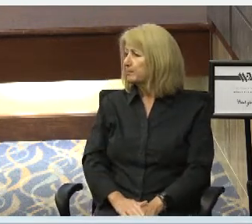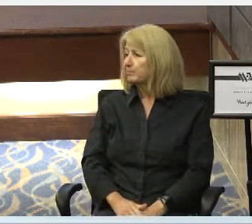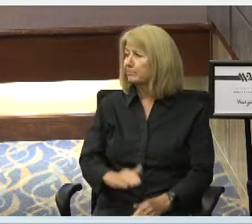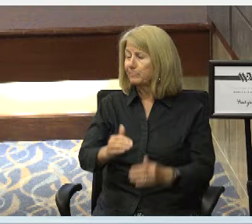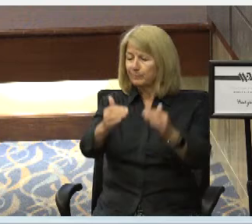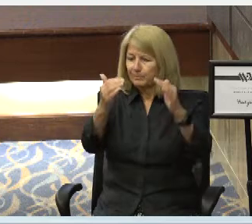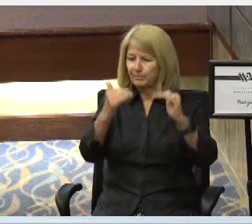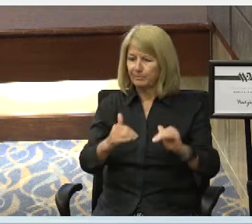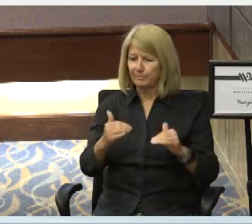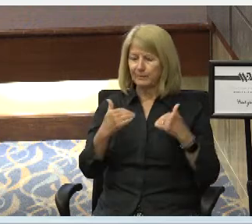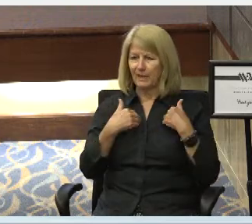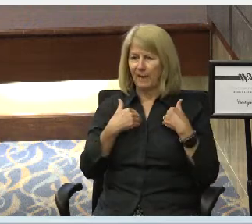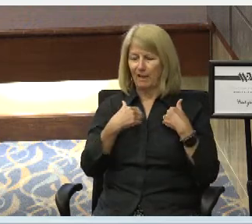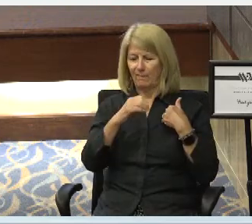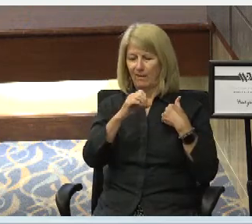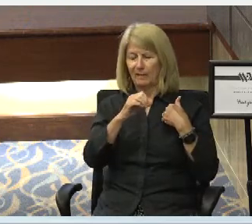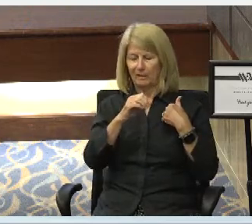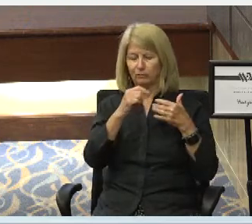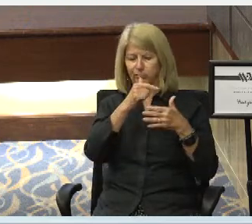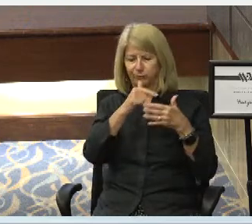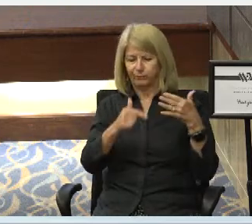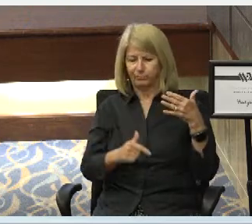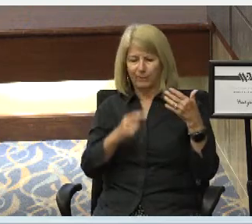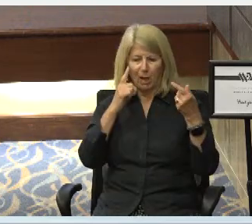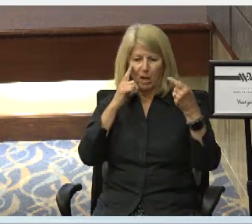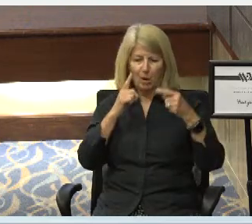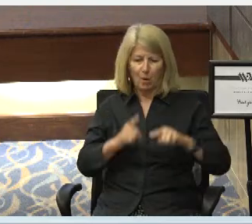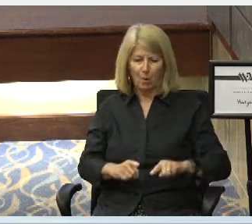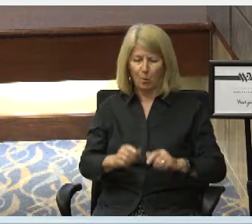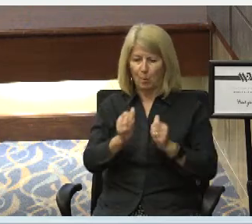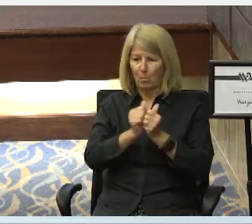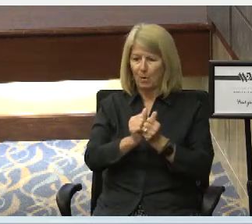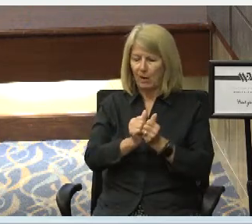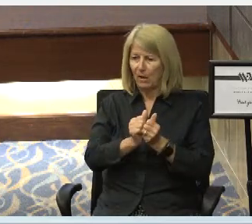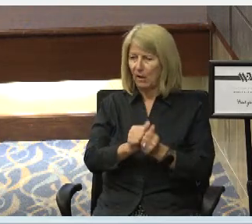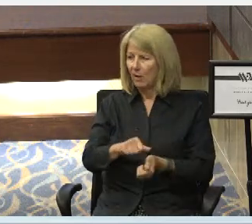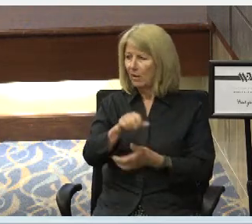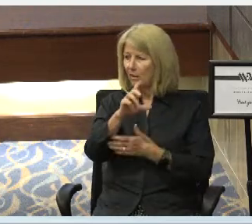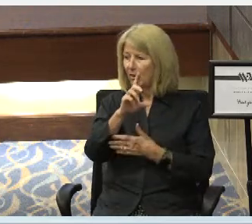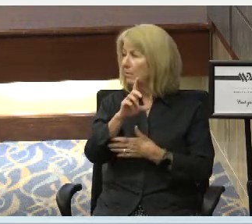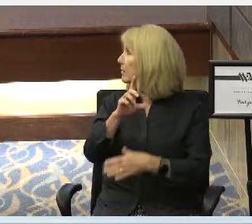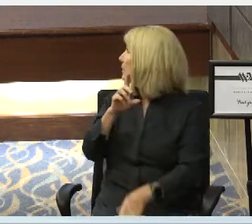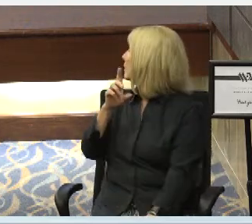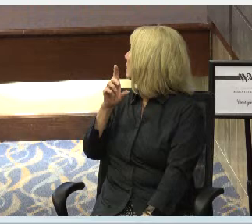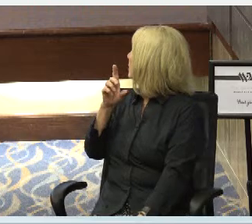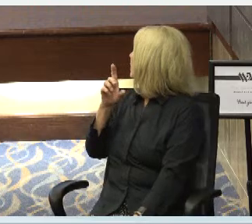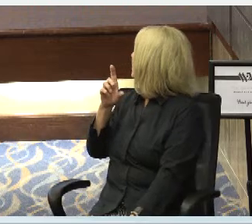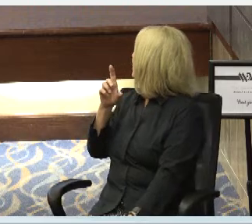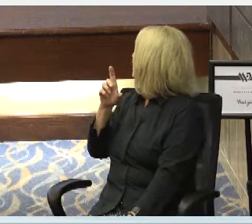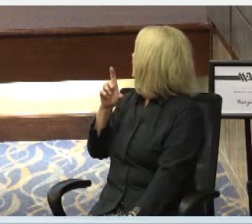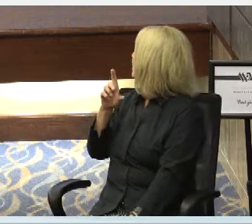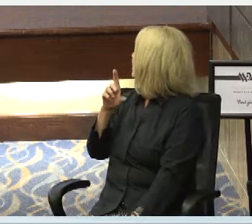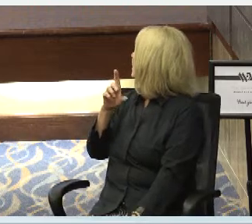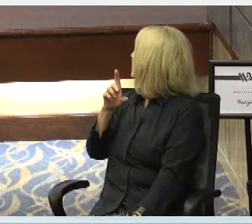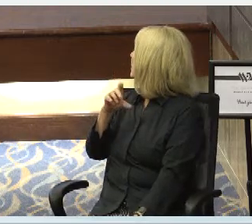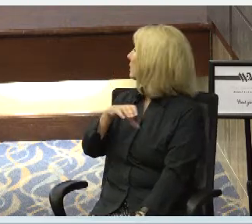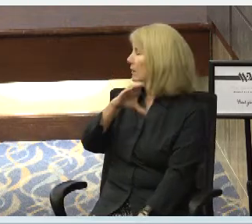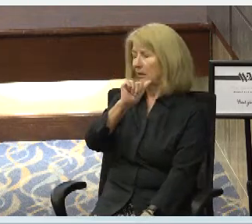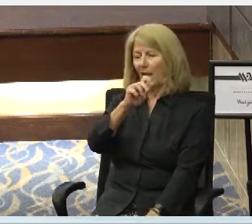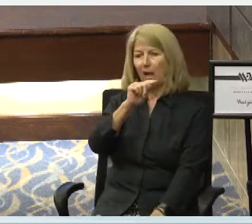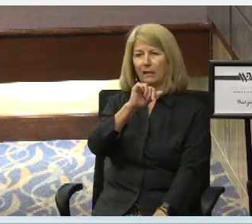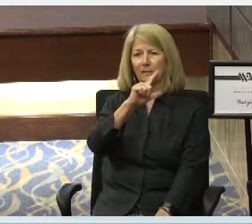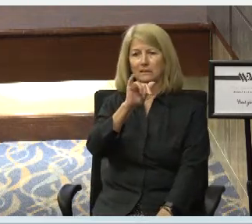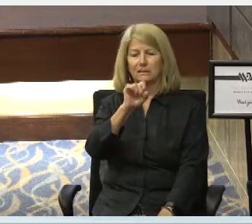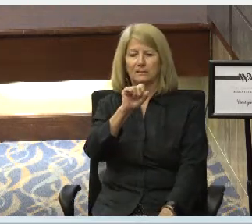Next, we have a series of agreements with Catalyst Urban. The city has an existing relationship with